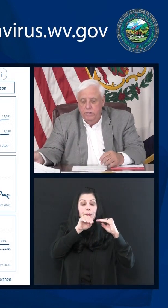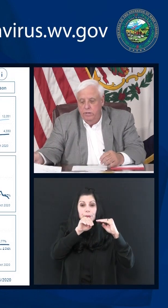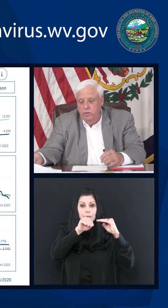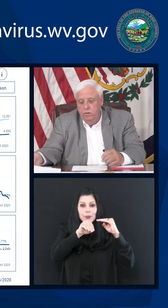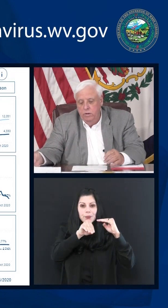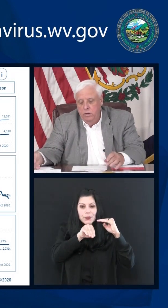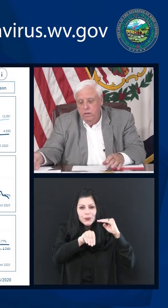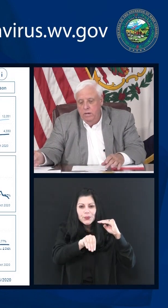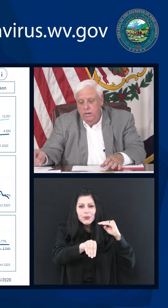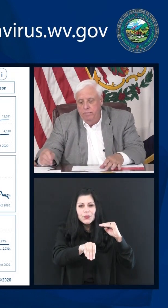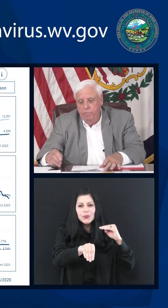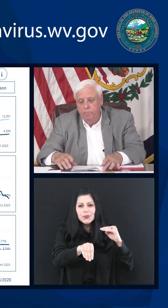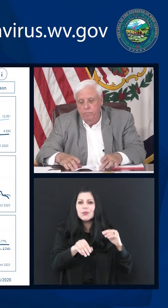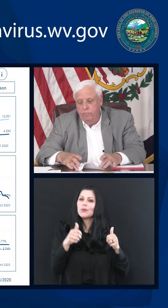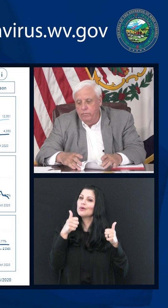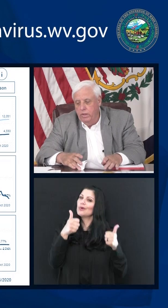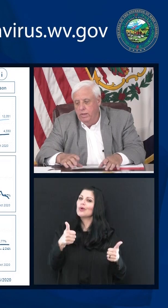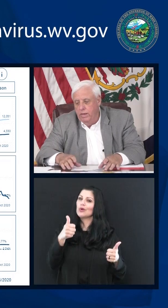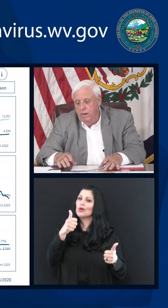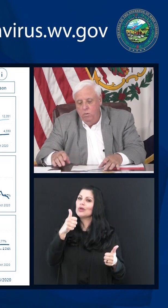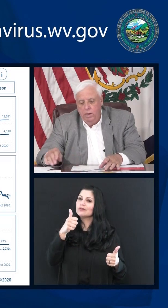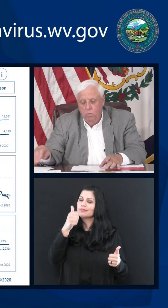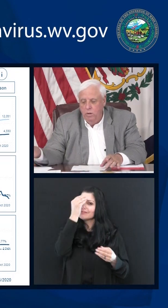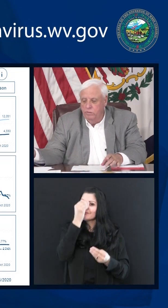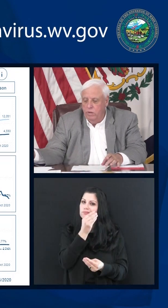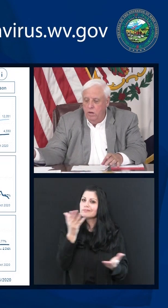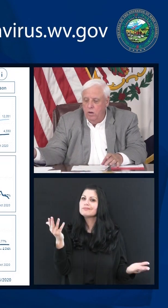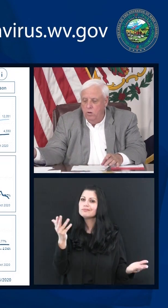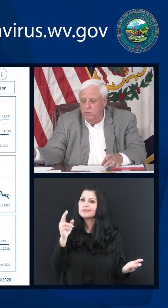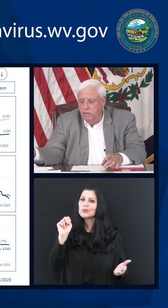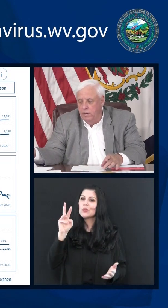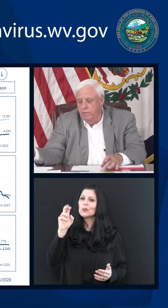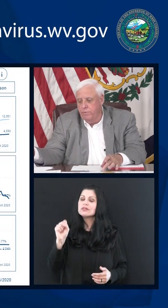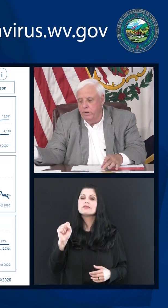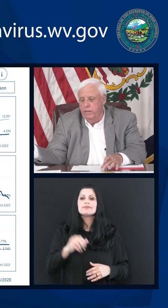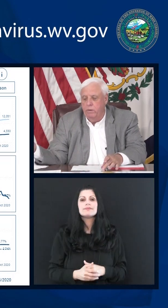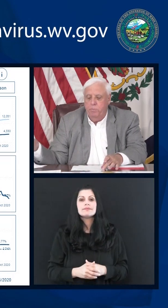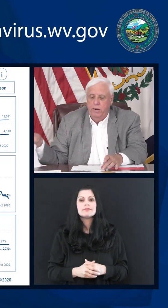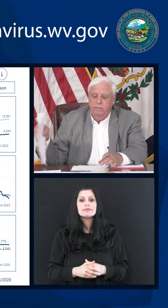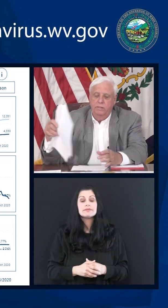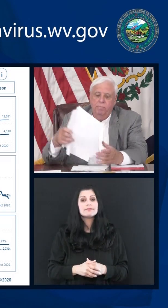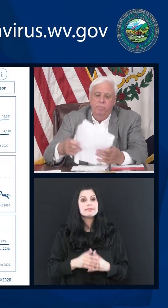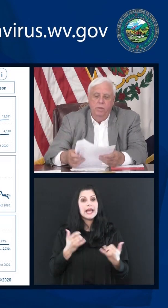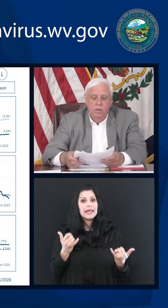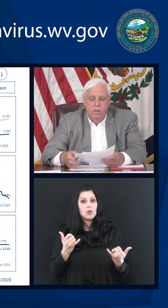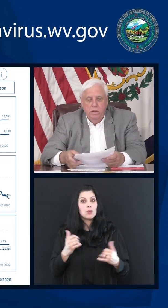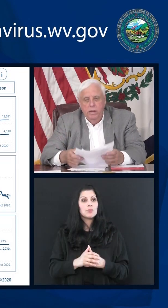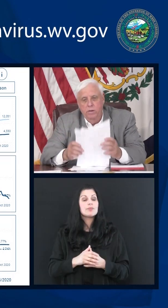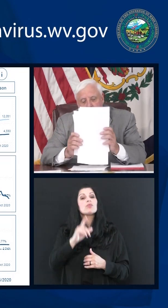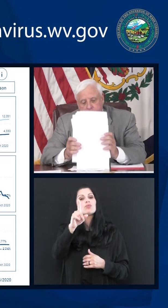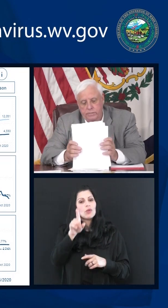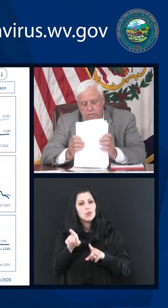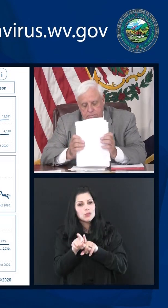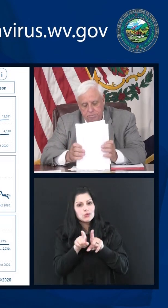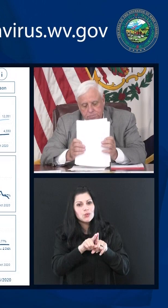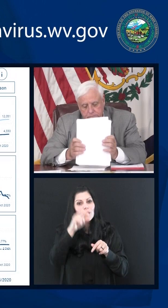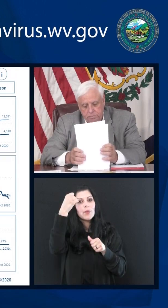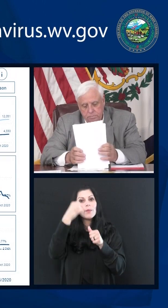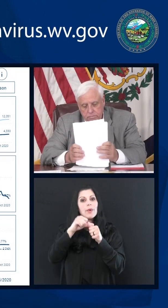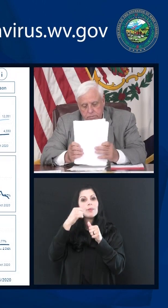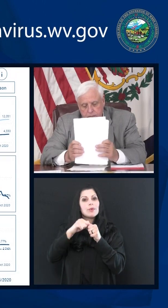news too. I want us all to not forget our president. You know,